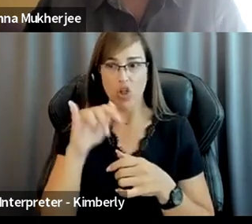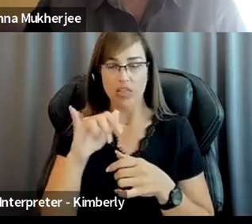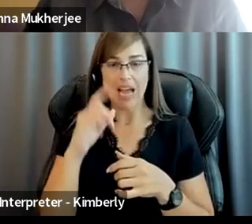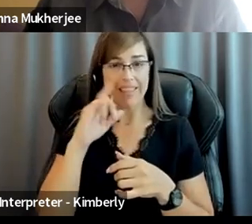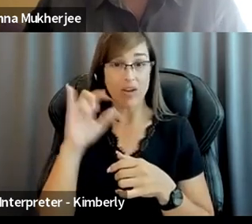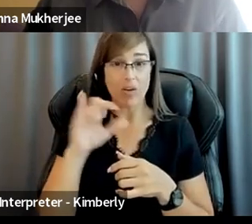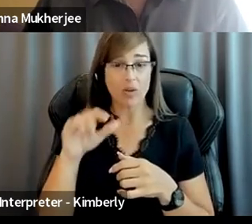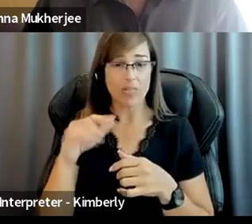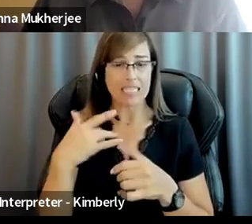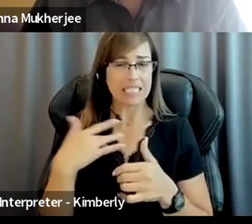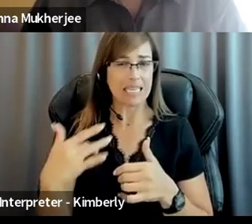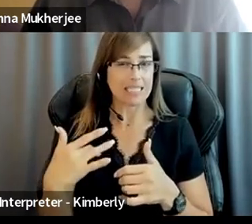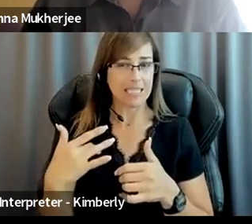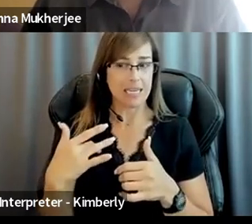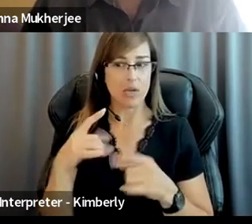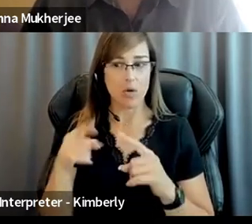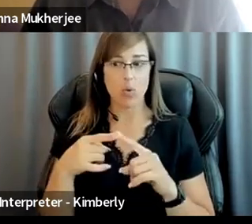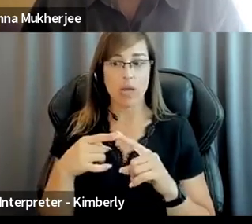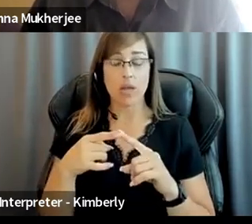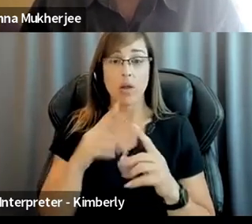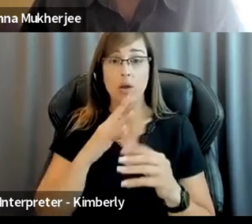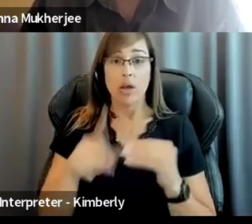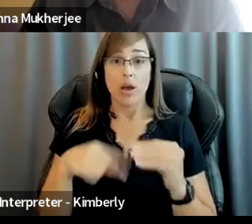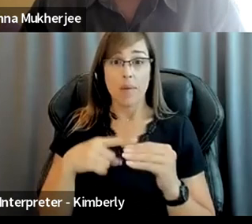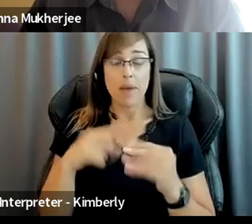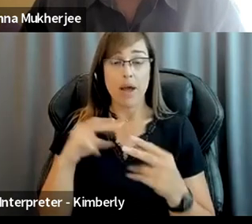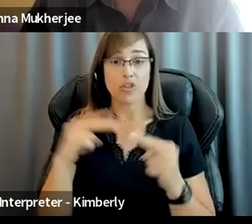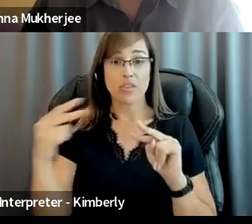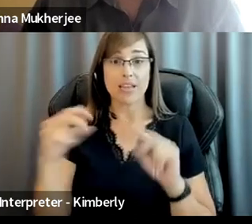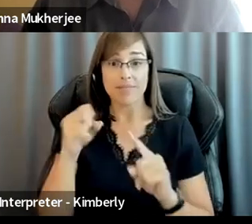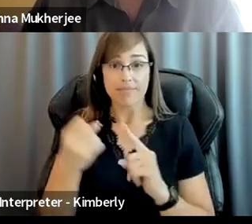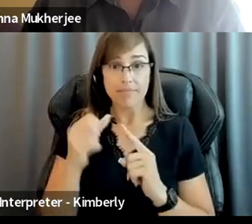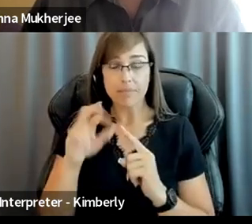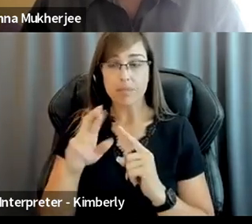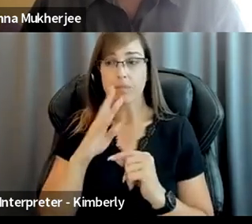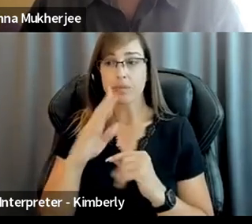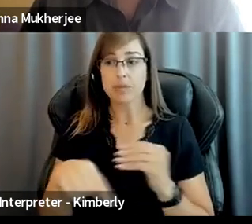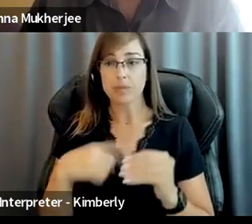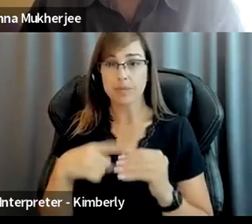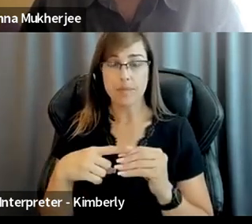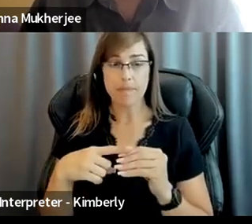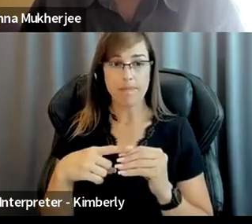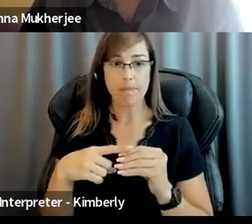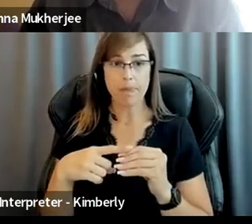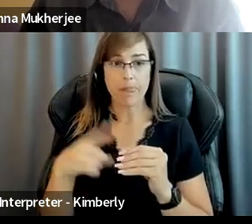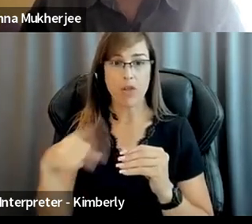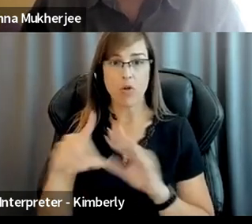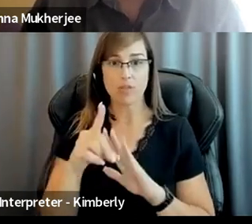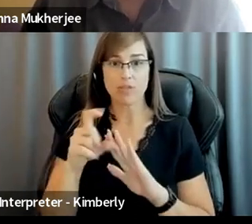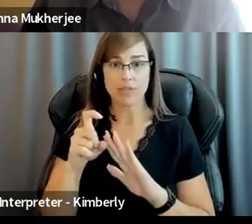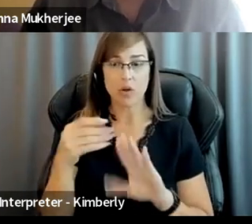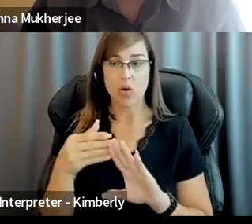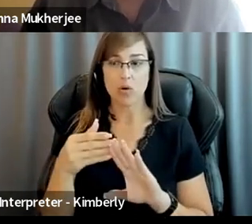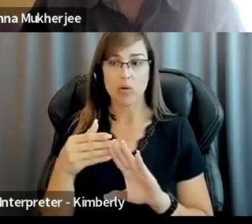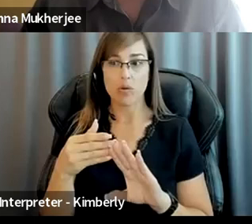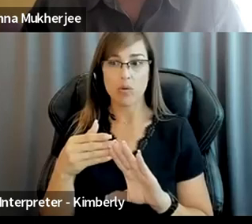tendency of when we talk about genetic conditions or talk about at least those that are diagnosed prenatally